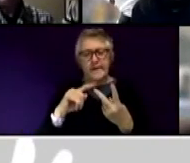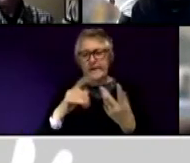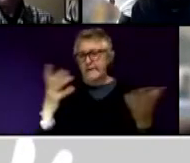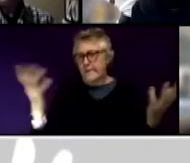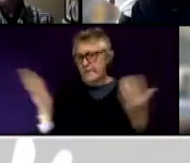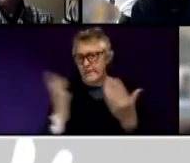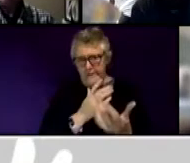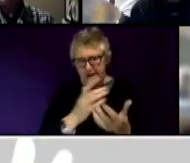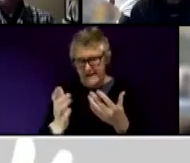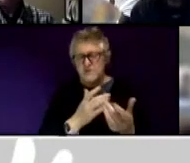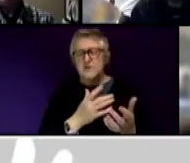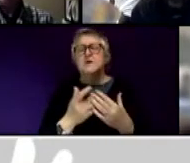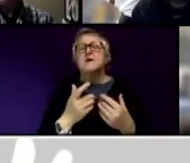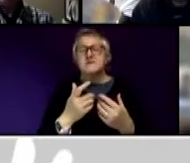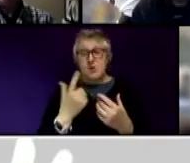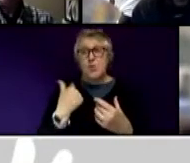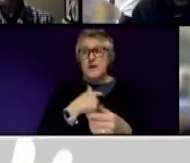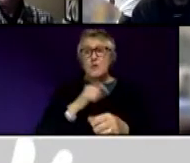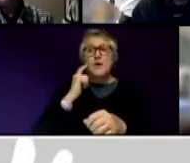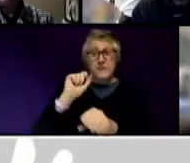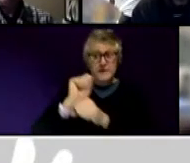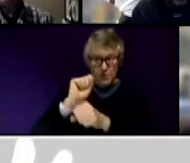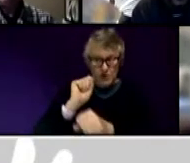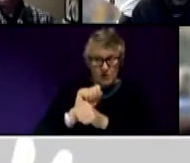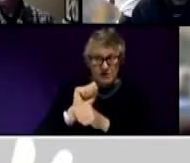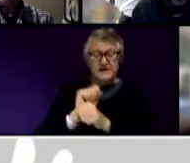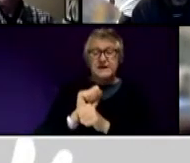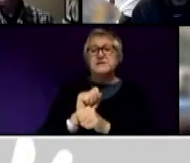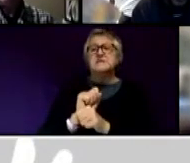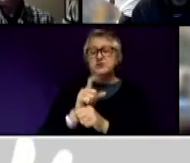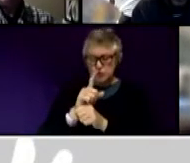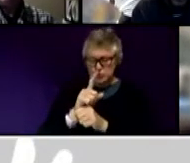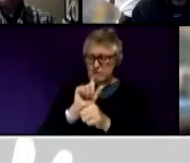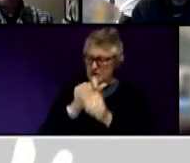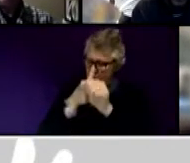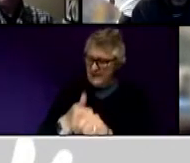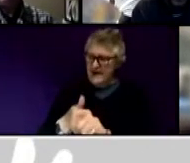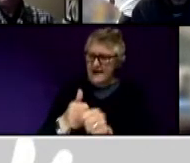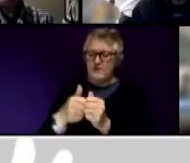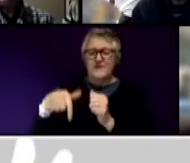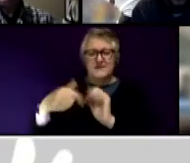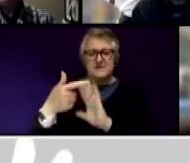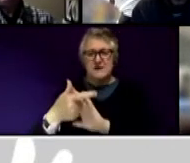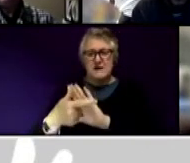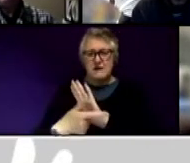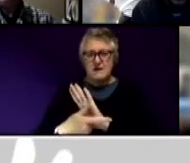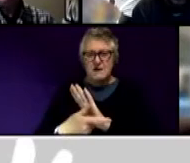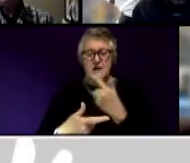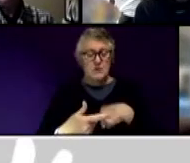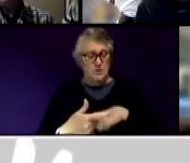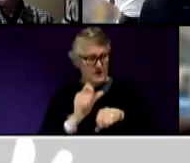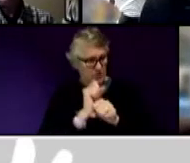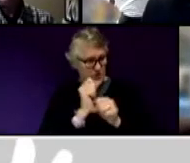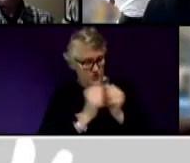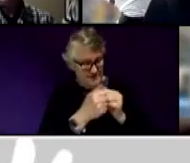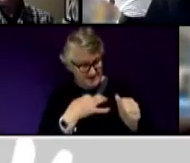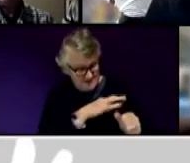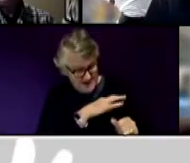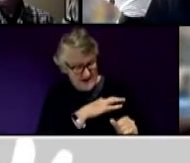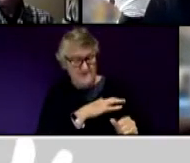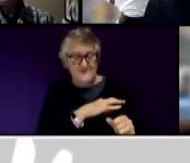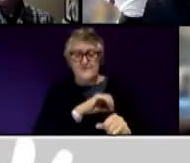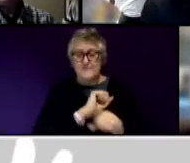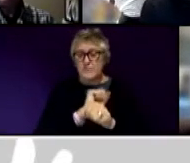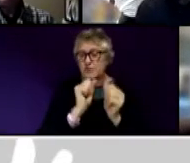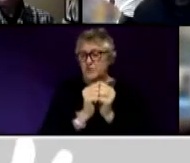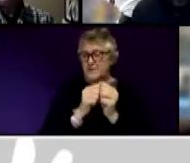law. And not only work with the staff, but work with the steering committee members to